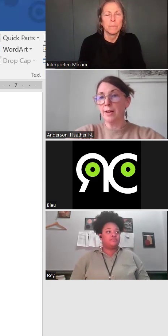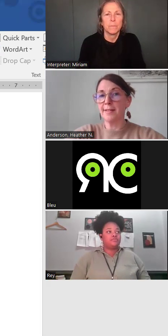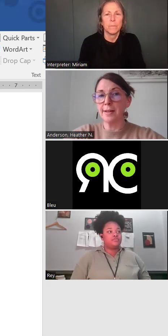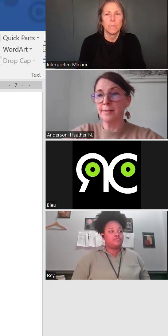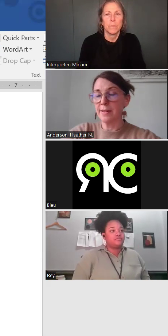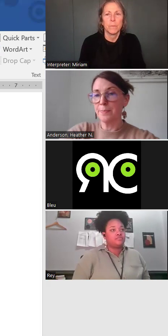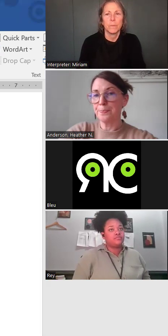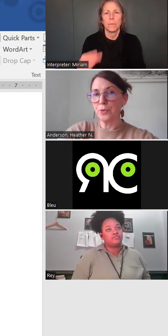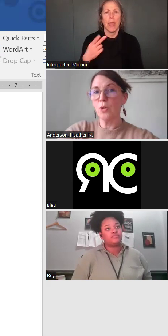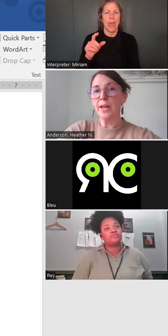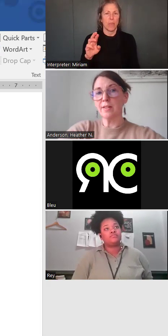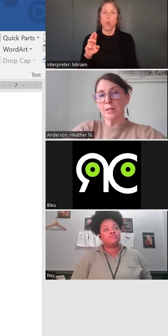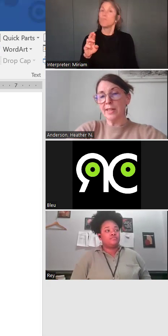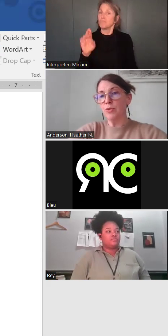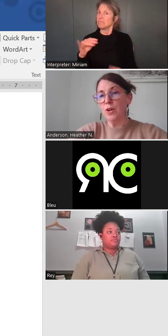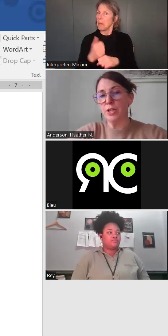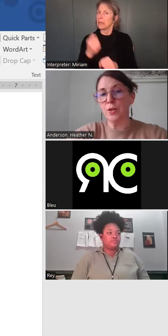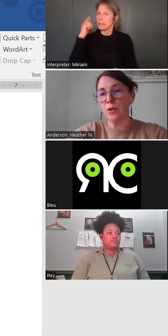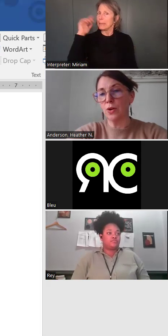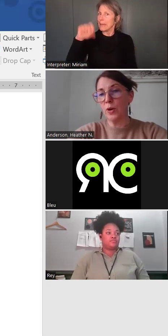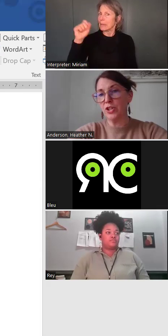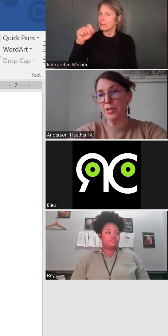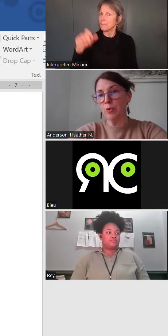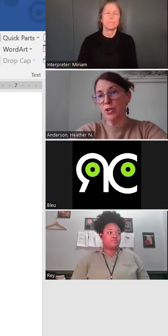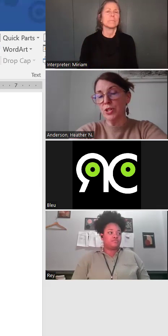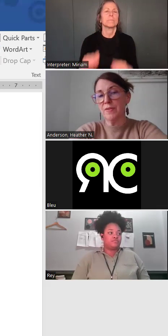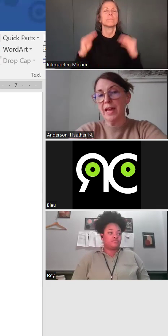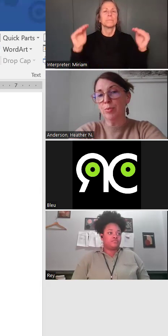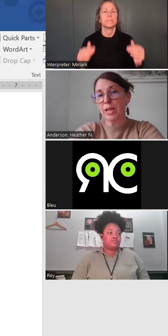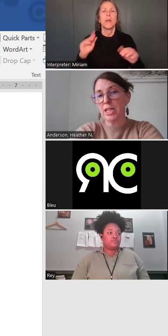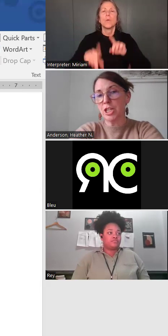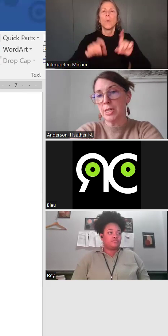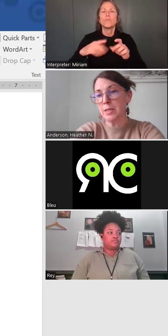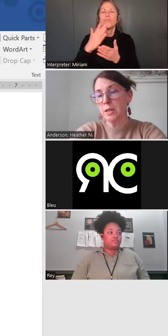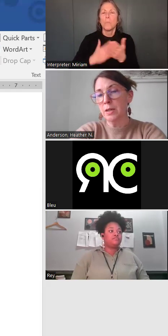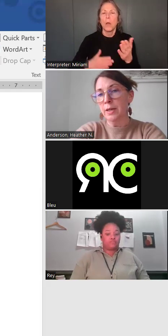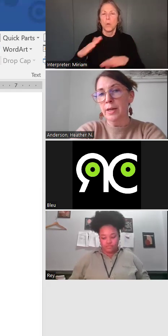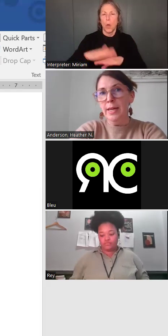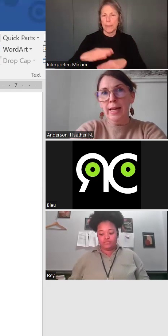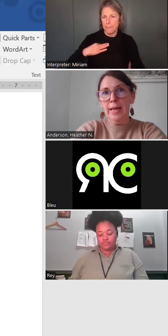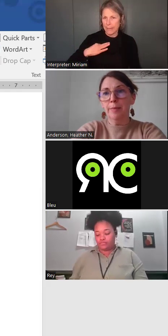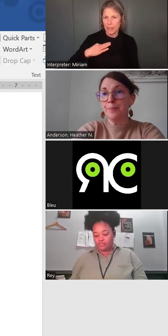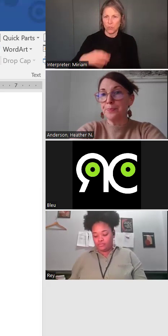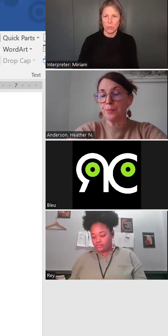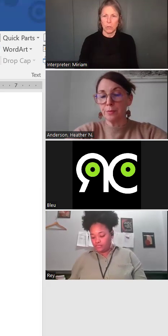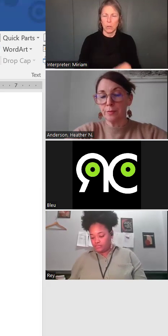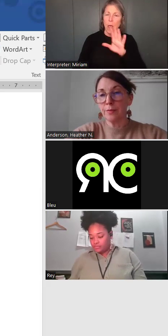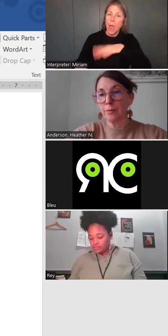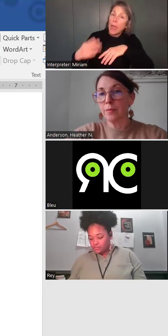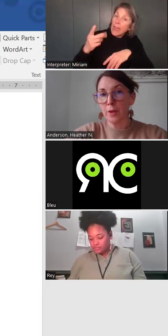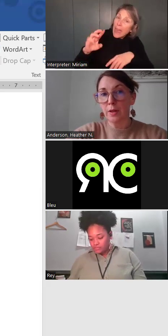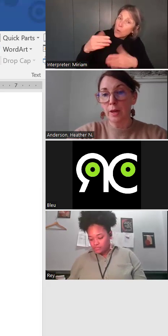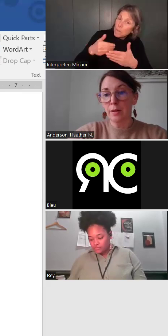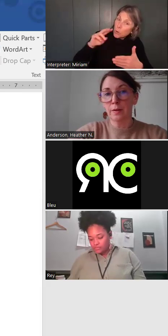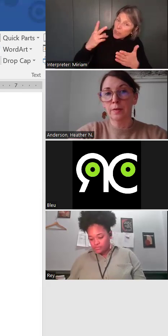That makes a lot of sense. Okay, so let's move on to the questions portion of the application. Hey, Heather, before you go to the second